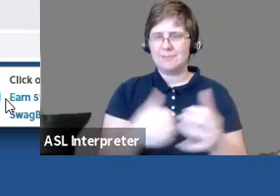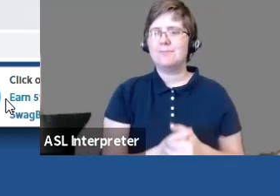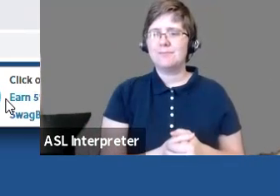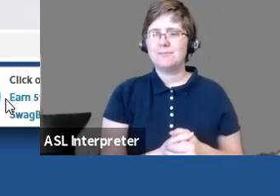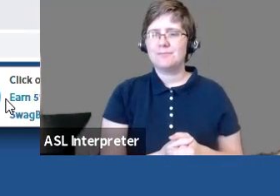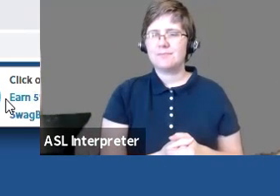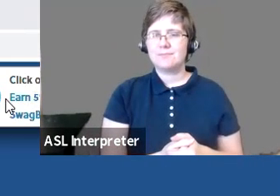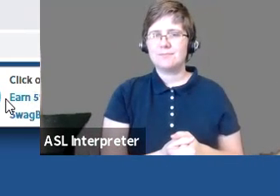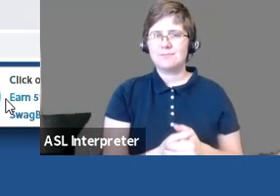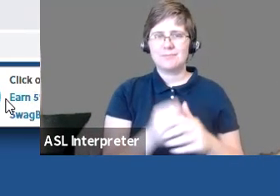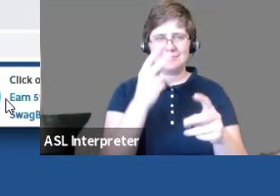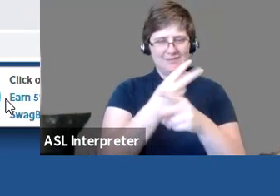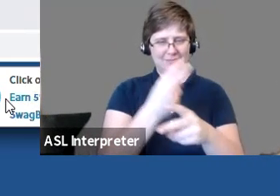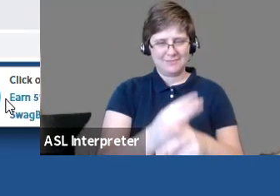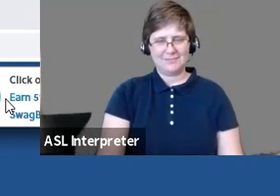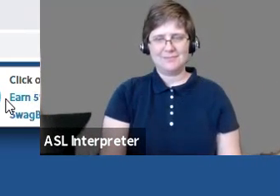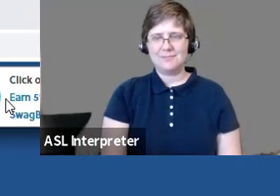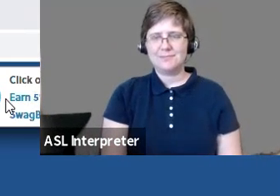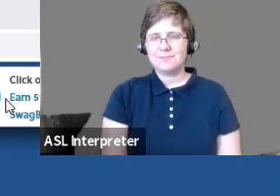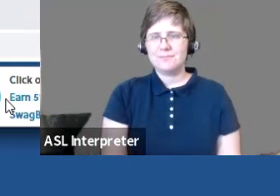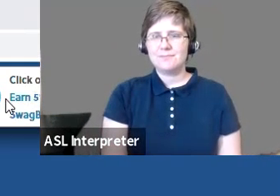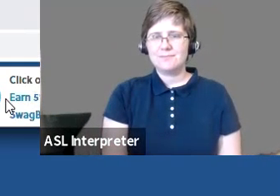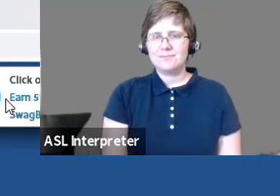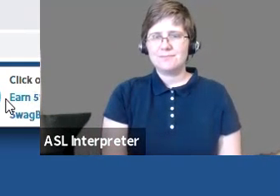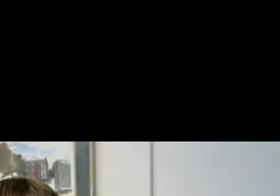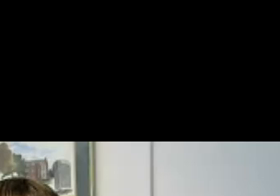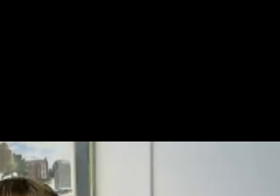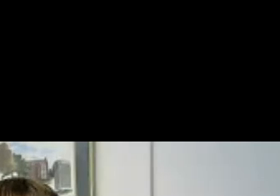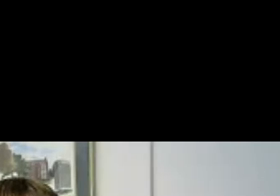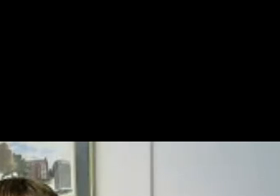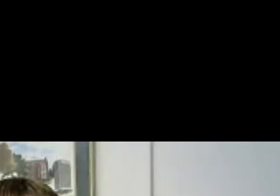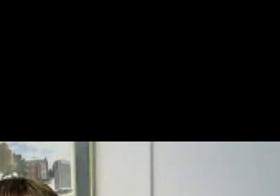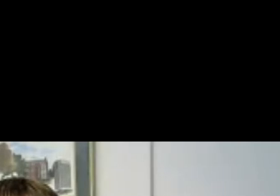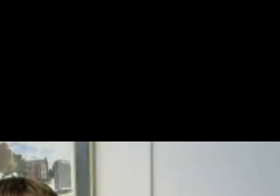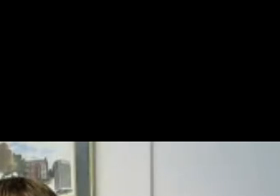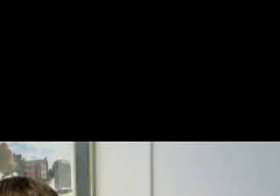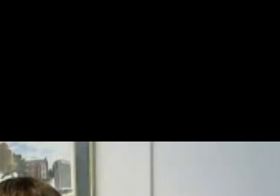Take care. Goodbye.